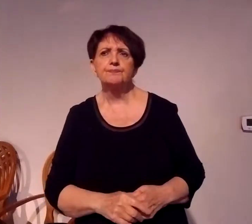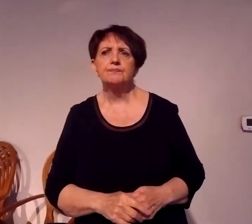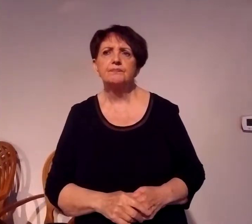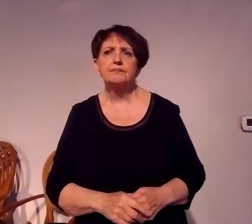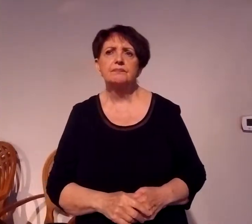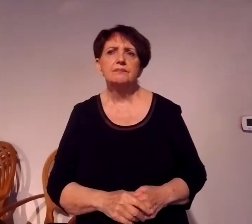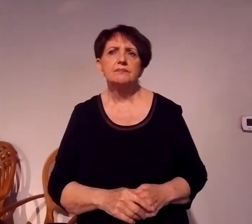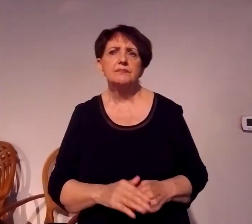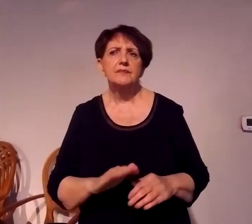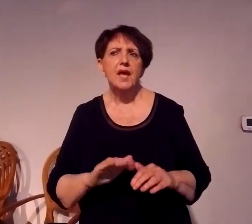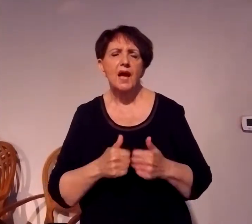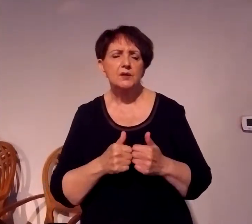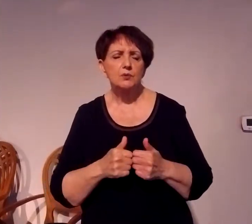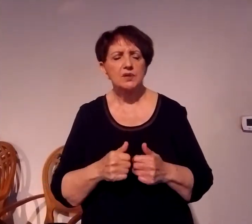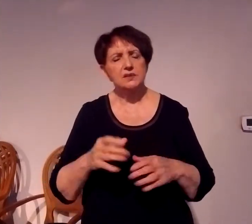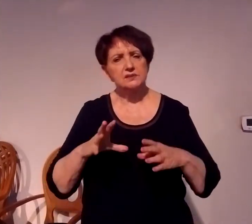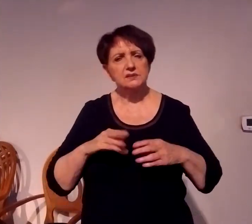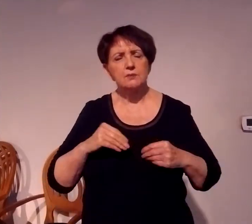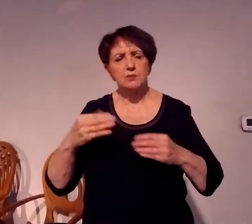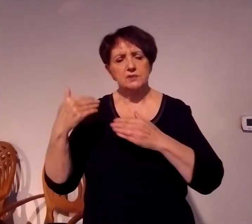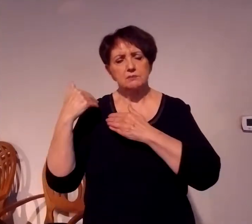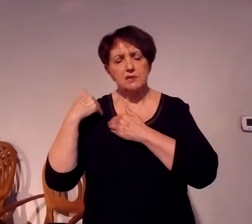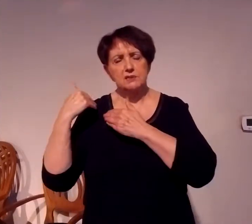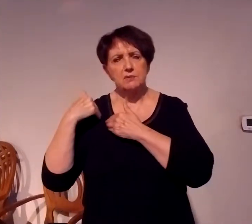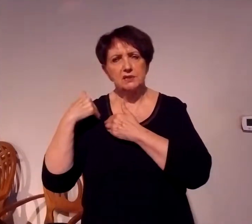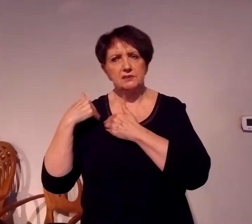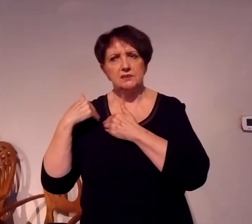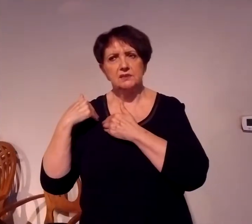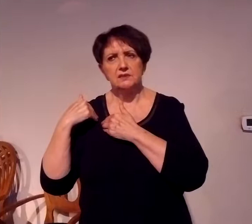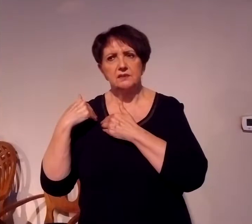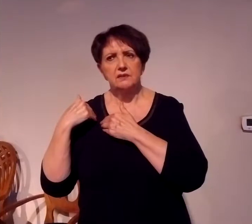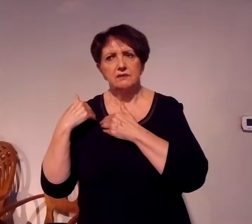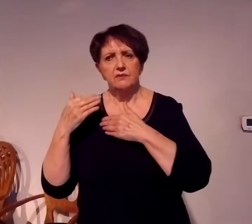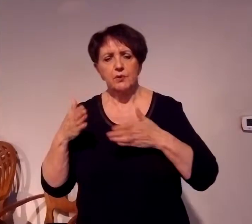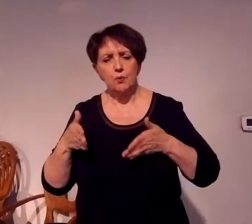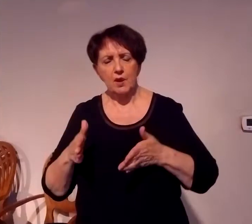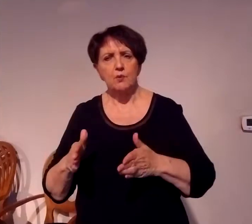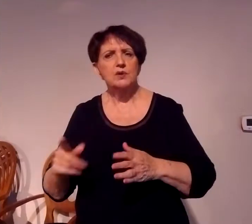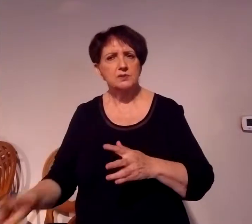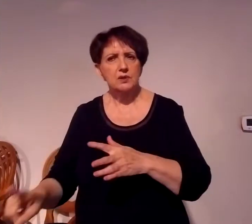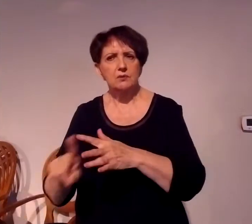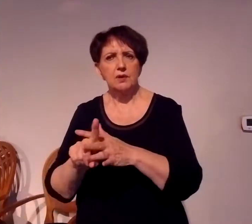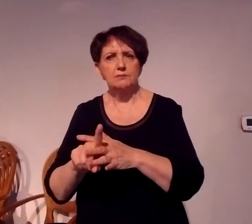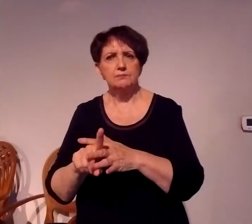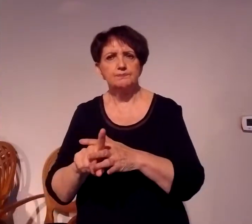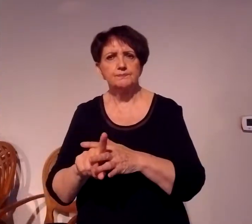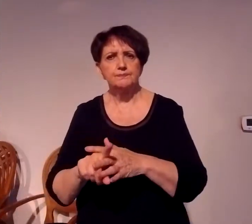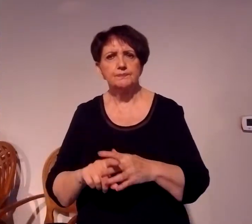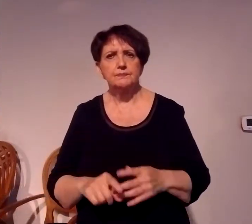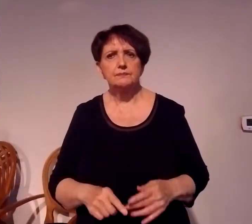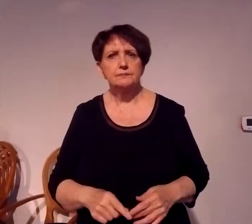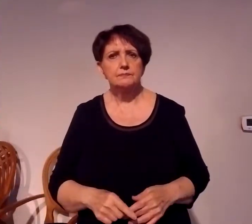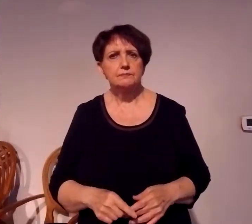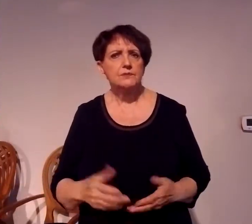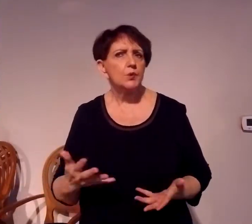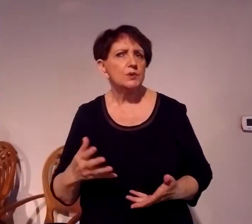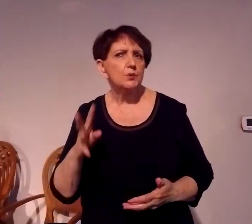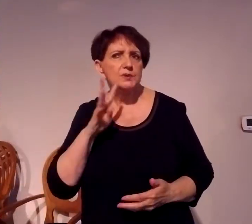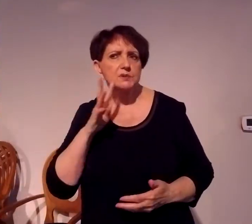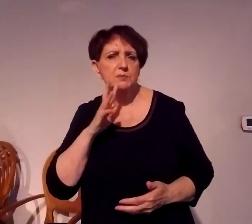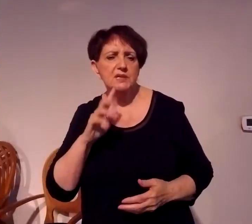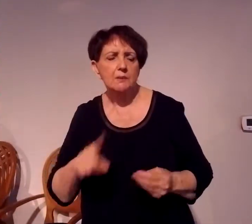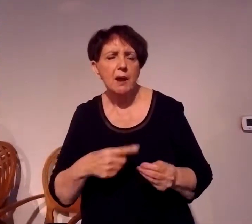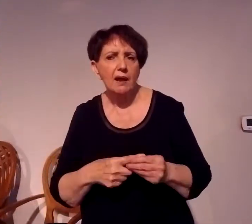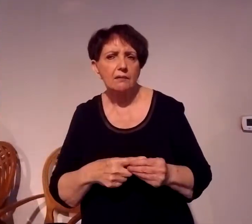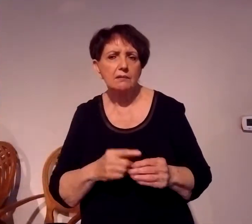How do we take responsibility for the way in which we show up, what we speak about,